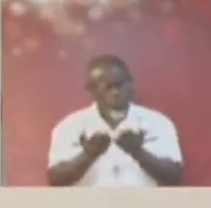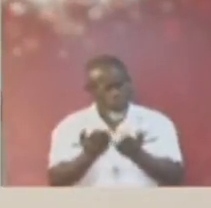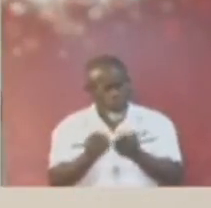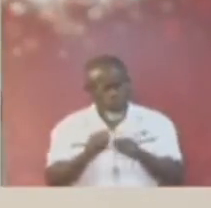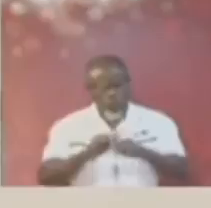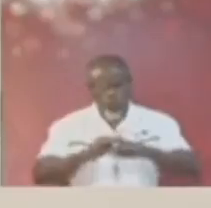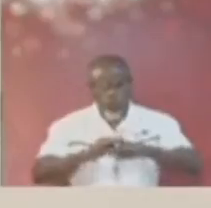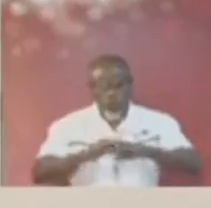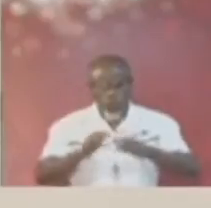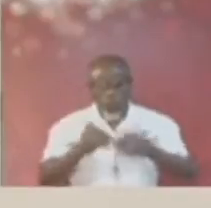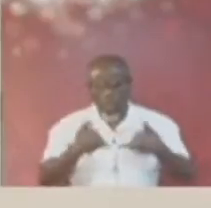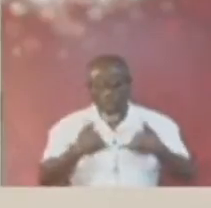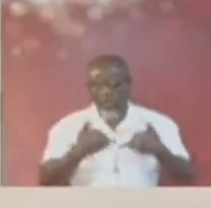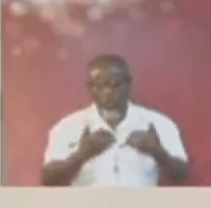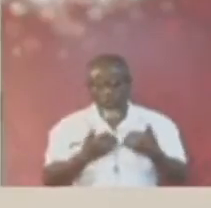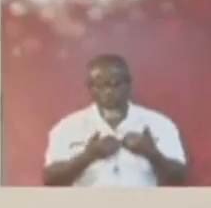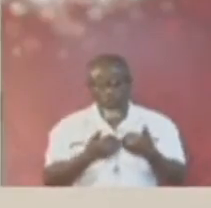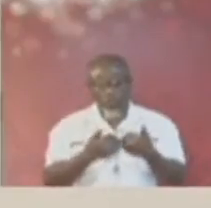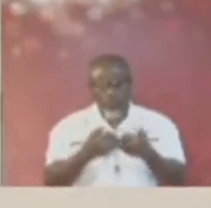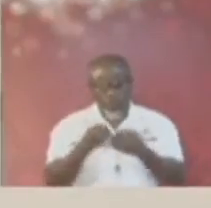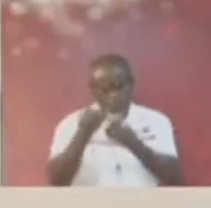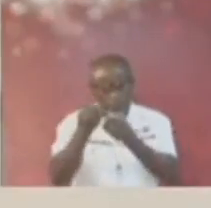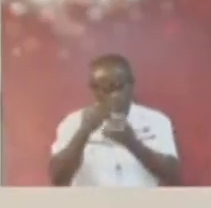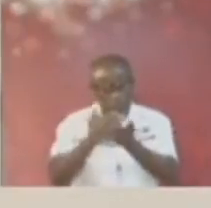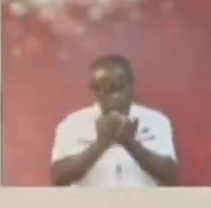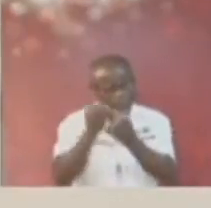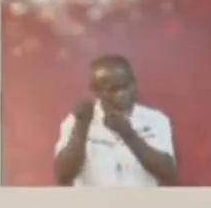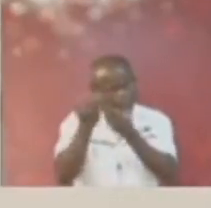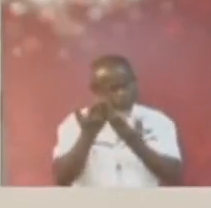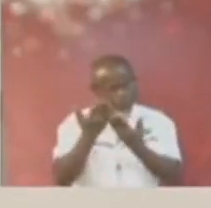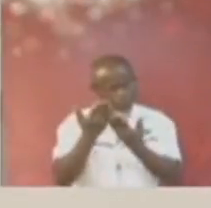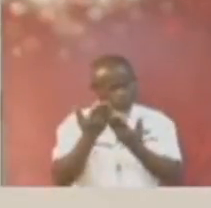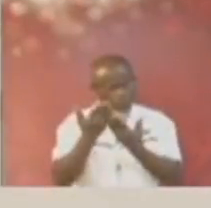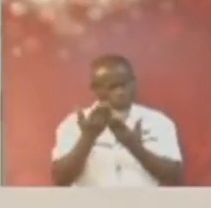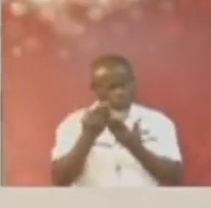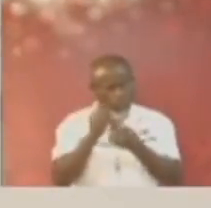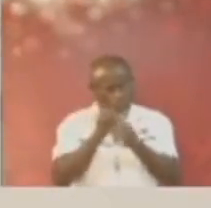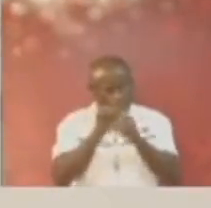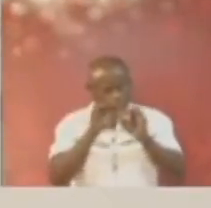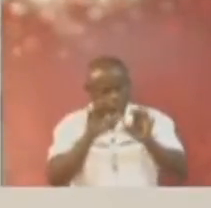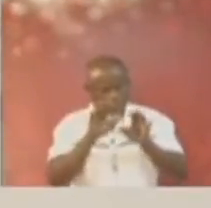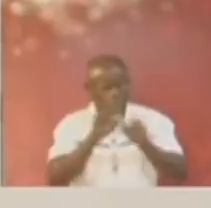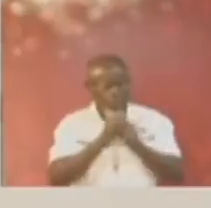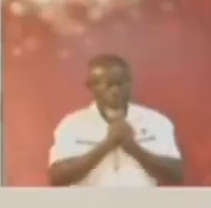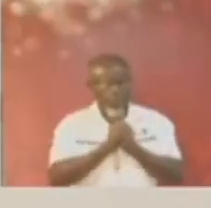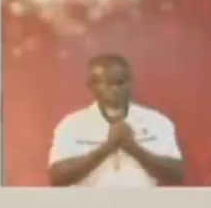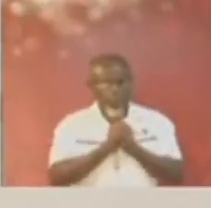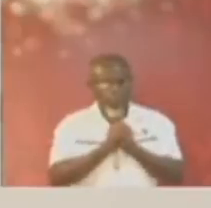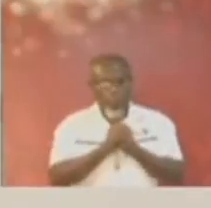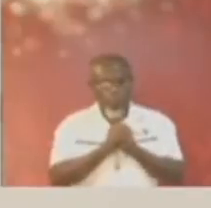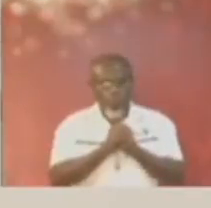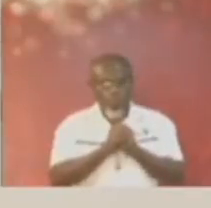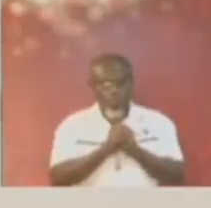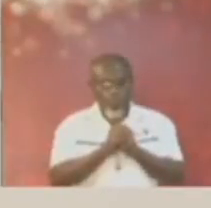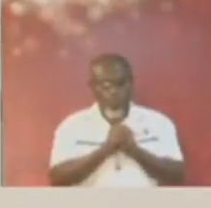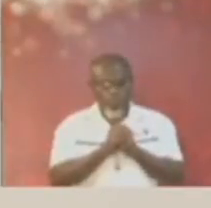steps will be taken. What we also want to emphasize is that when that becomes available to the ministry and when those steps are taken, that's